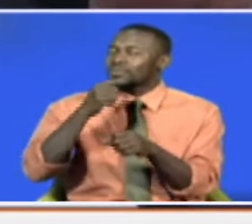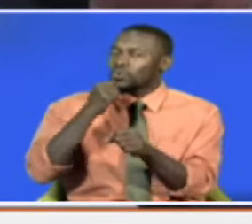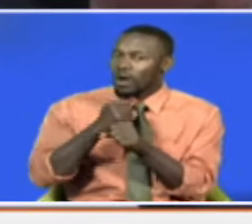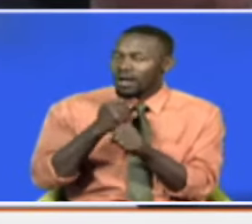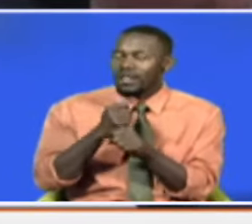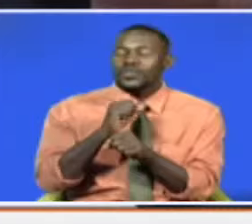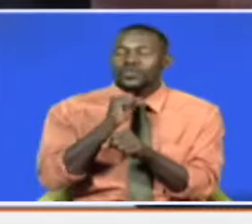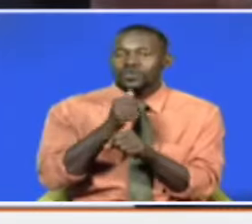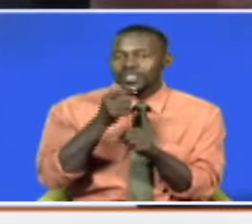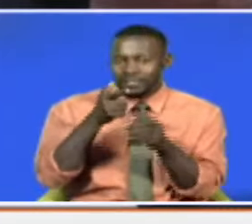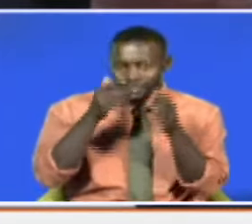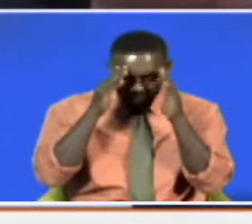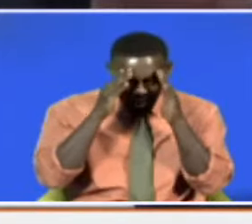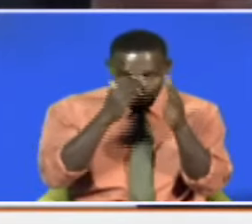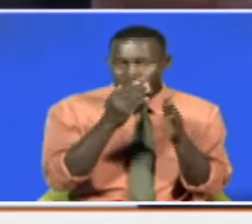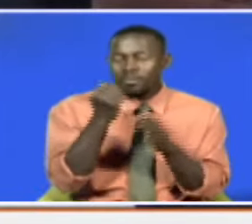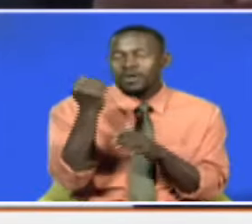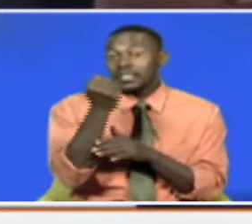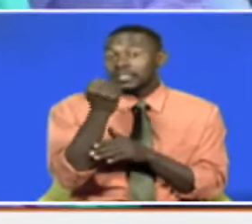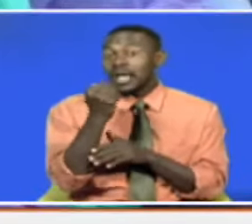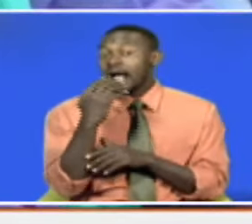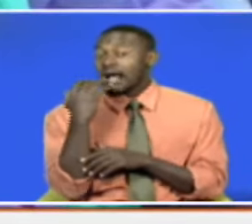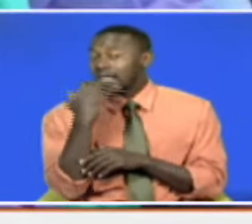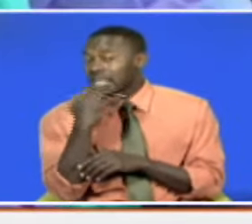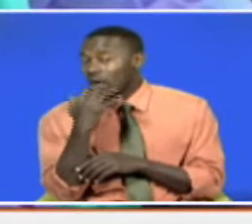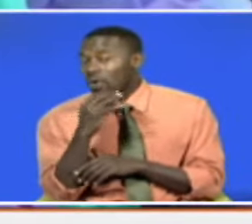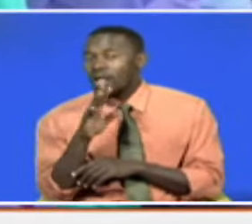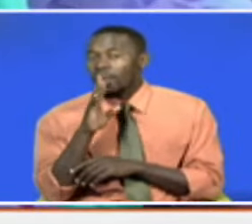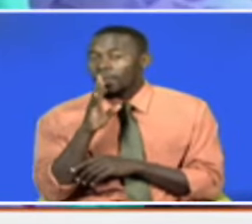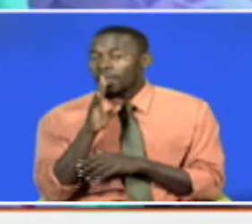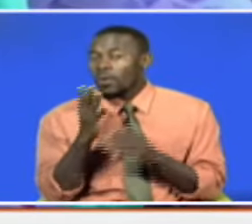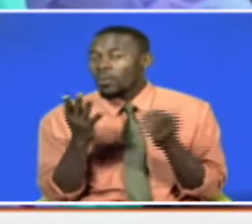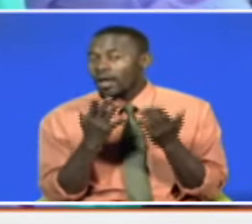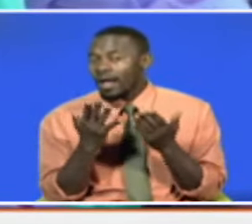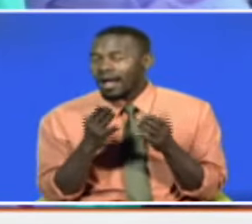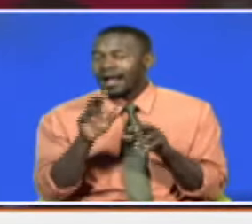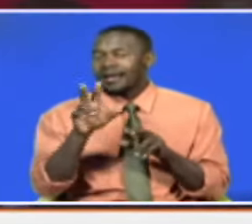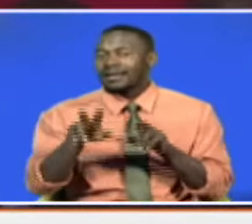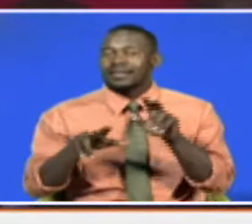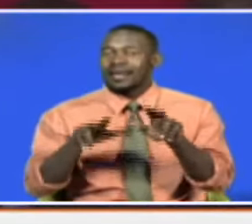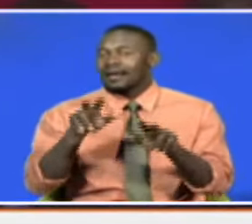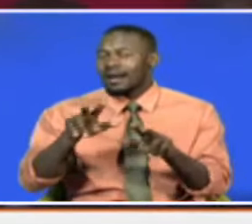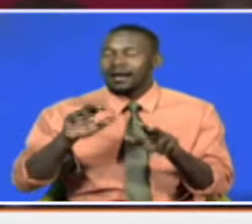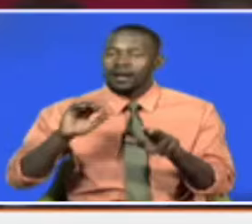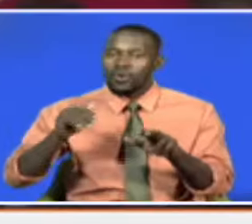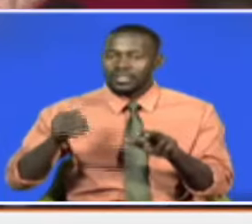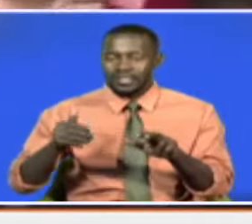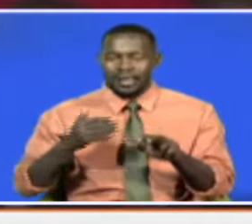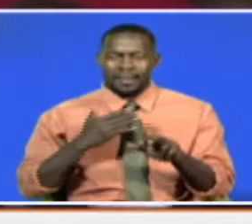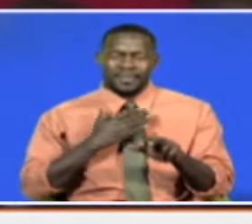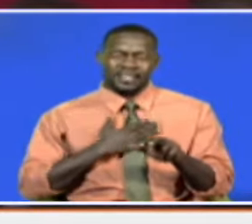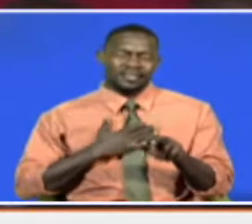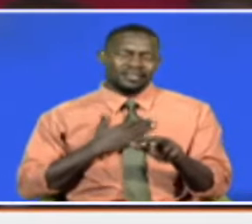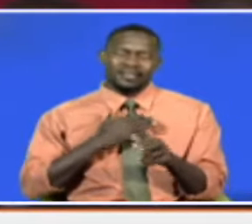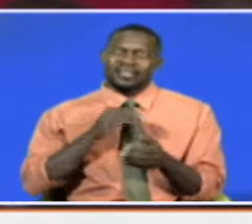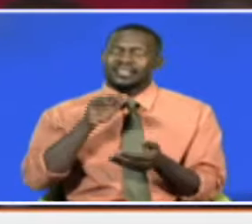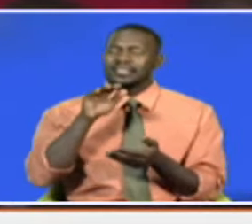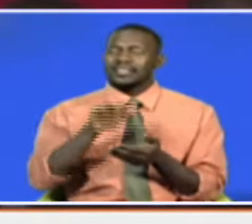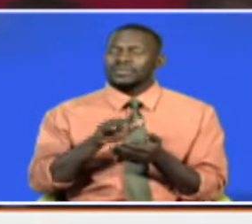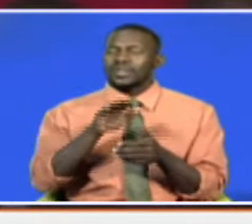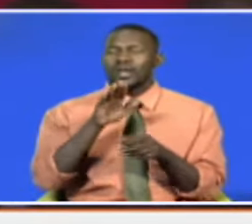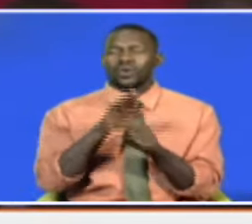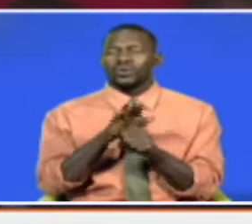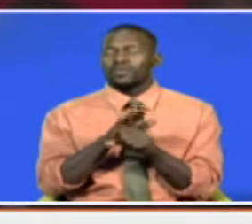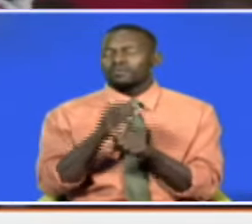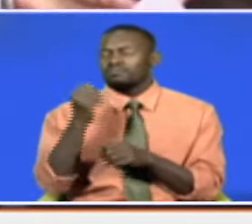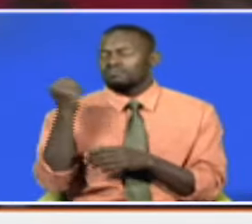2027 politics. Gachagua was speaking in Kirinyaga County. Na tupunguze siasa mingi